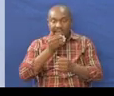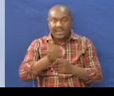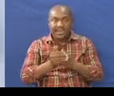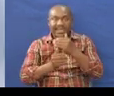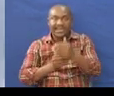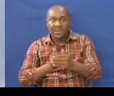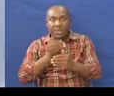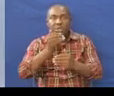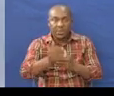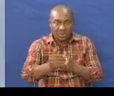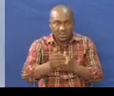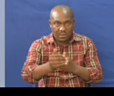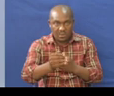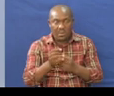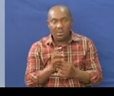of